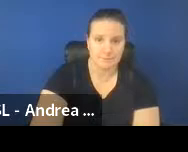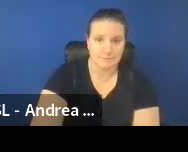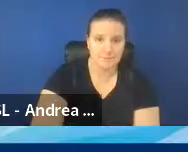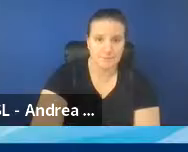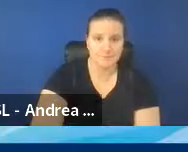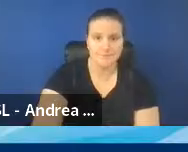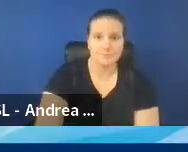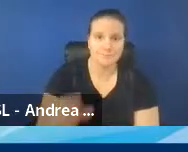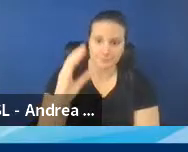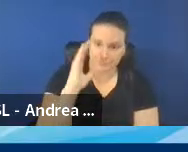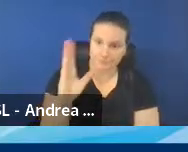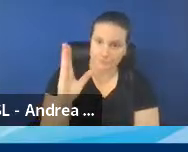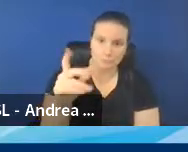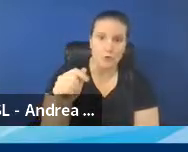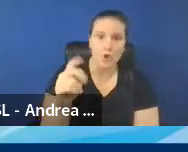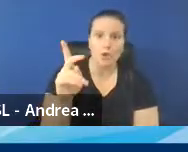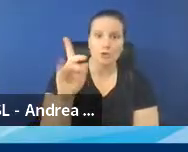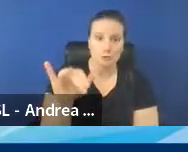And hello, Audrey.